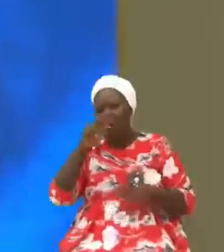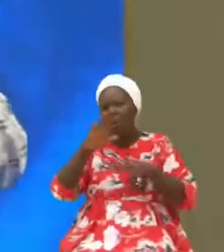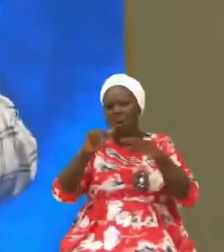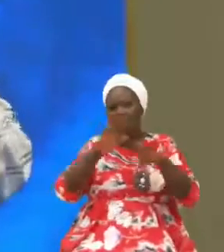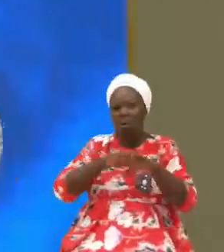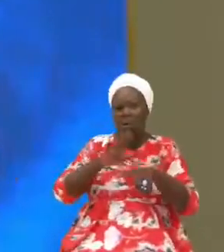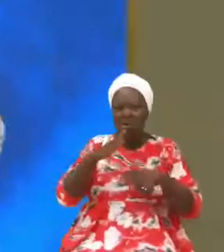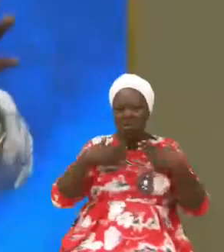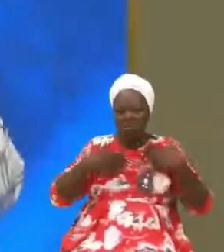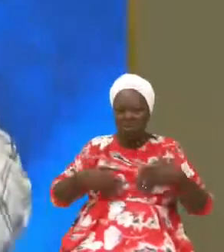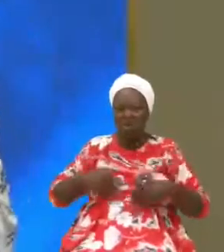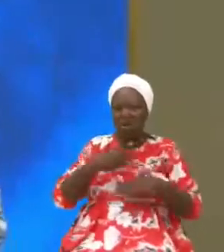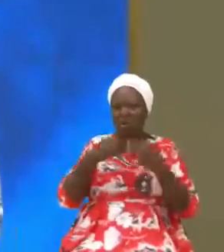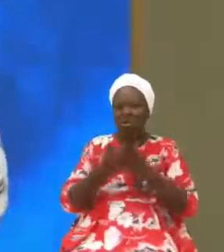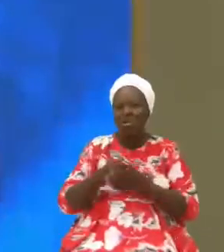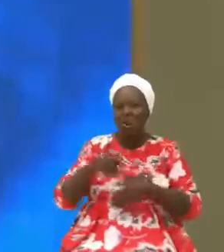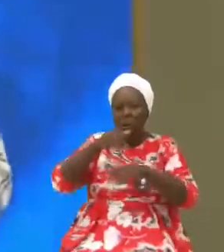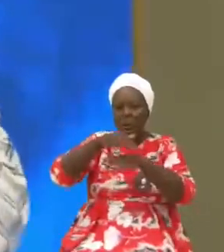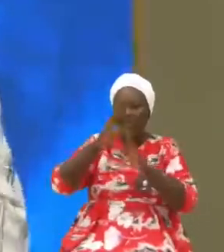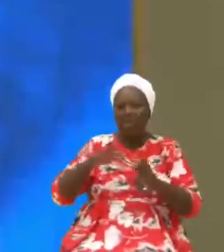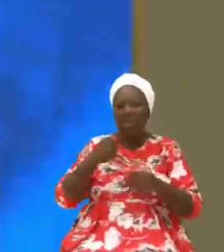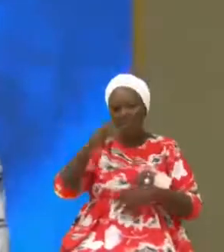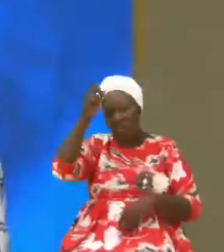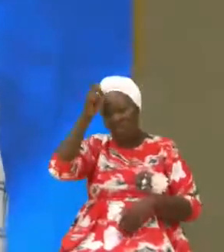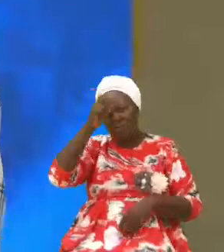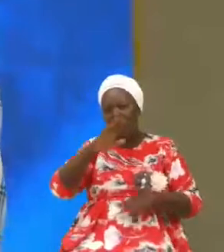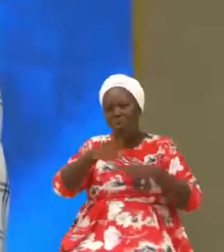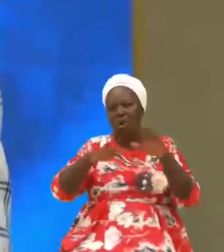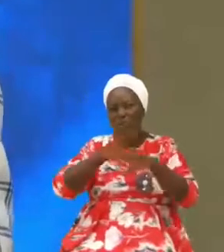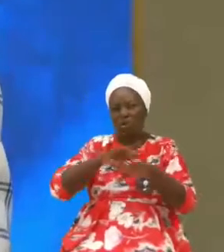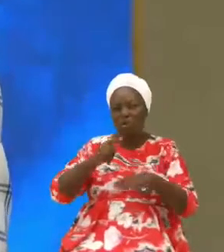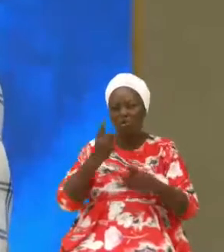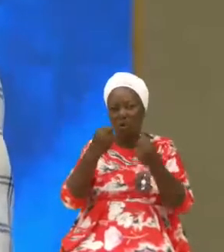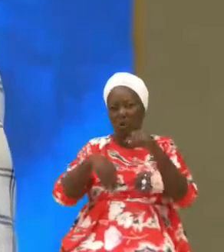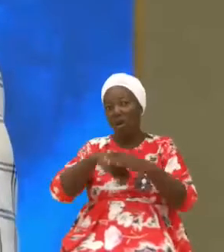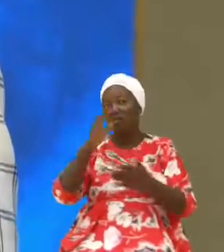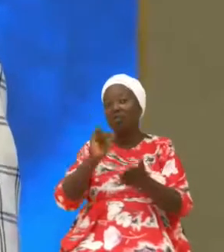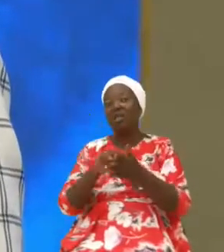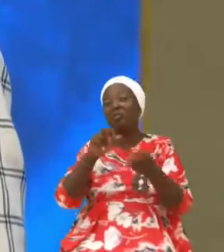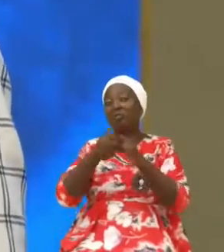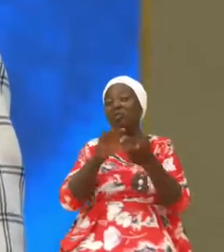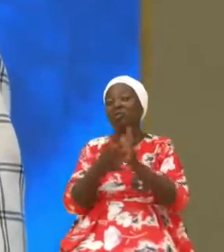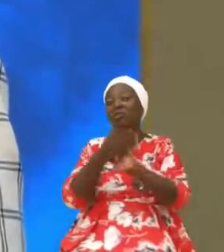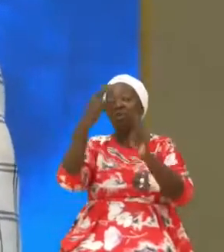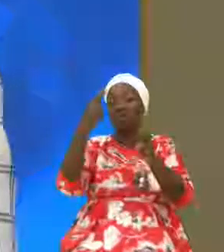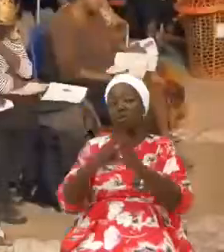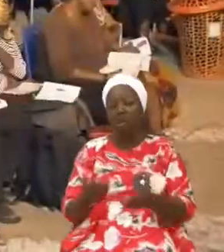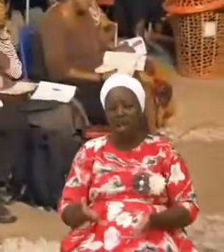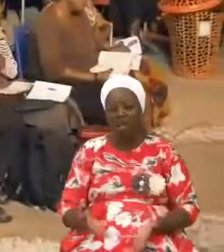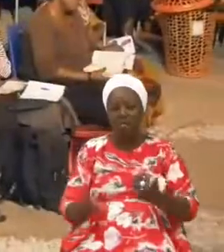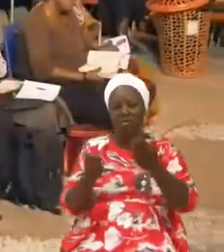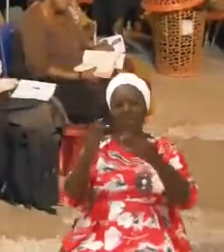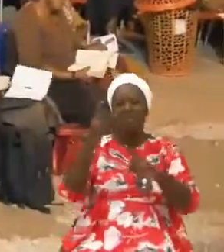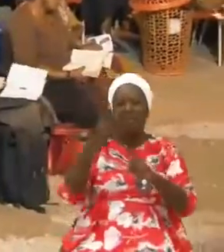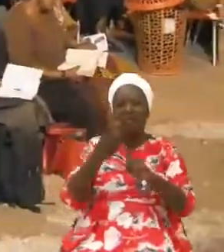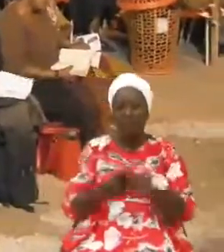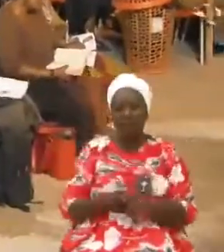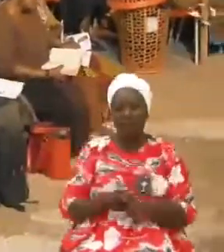those messengers of the devil, they trample over you, you are coming out of that situation.